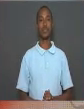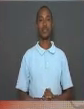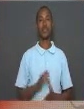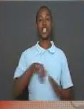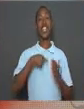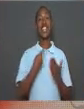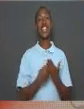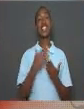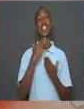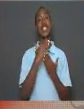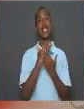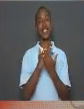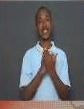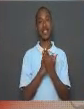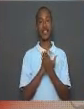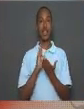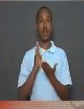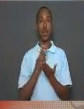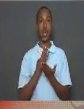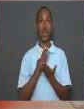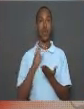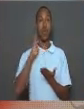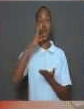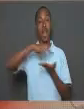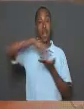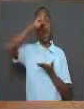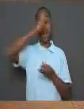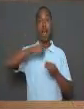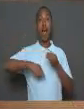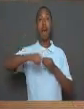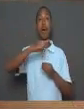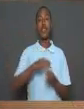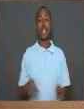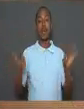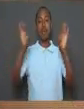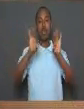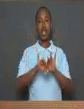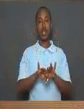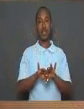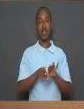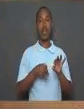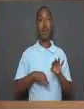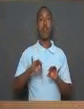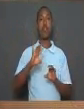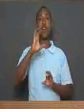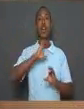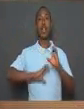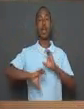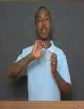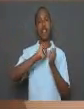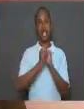In this lesson, we will learn about the importance of